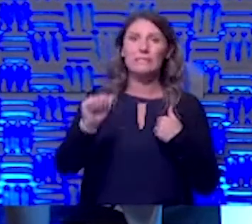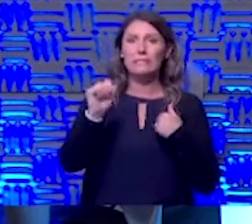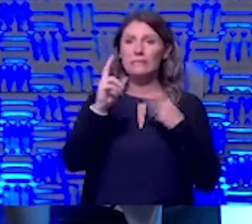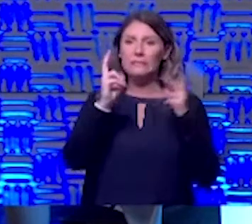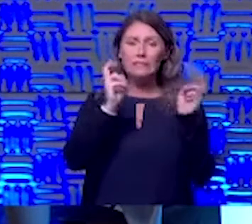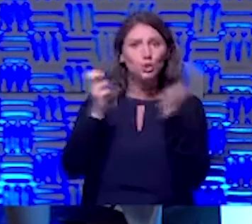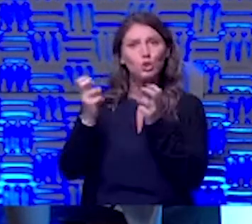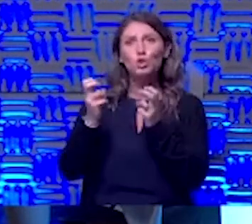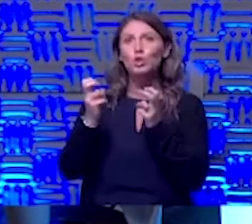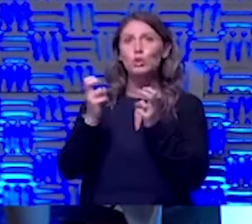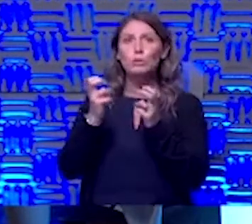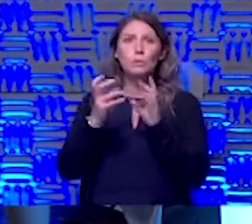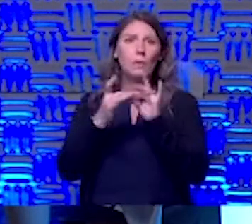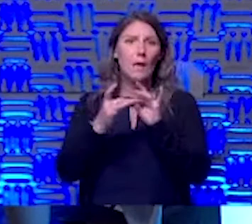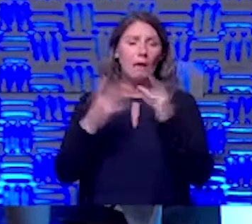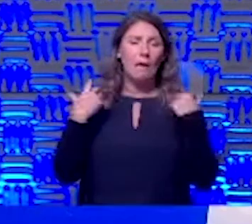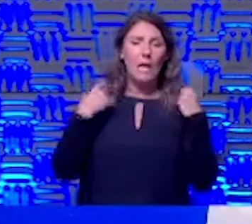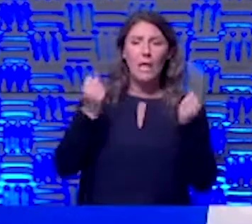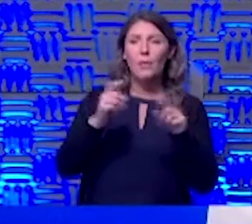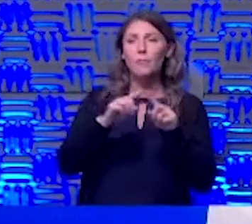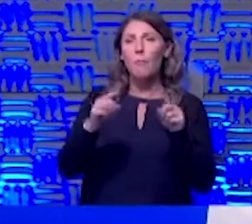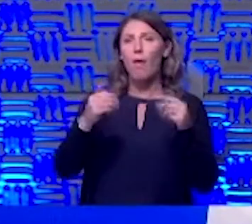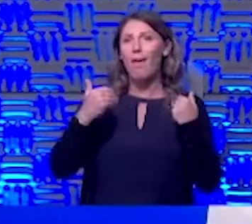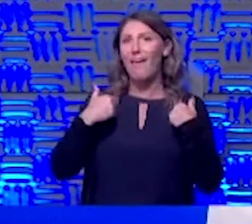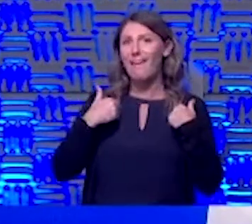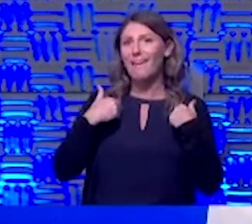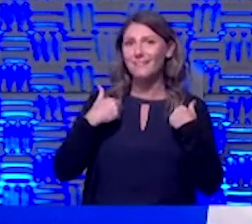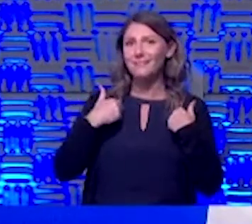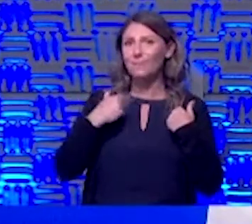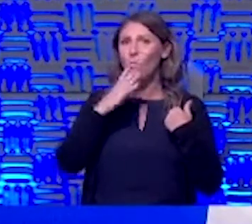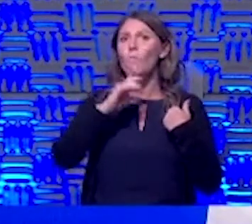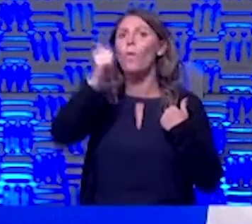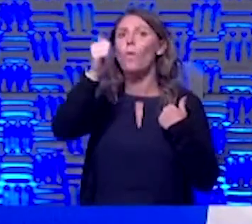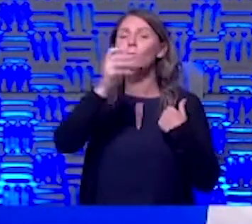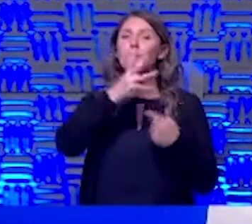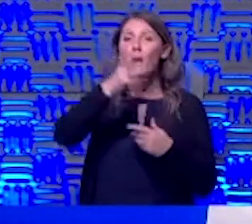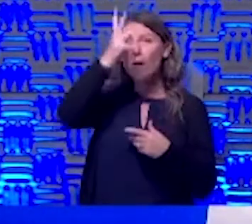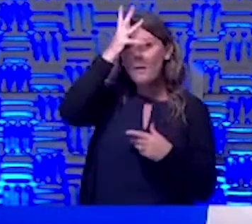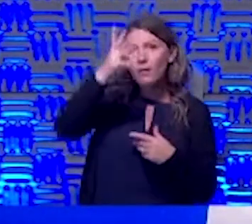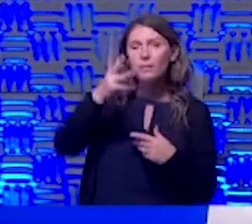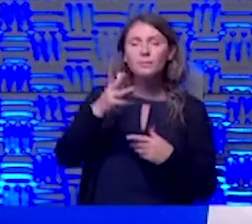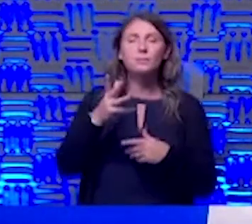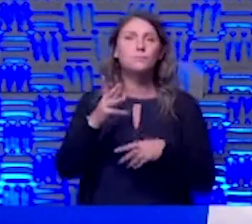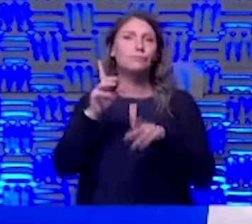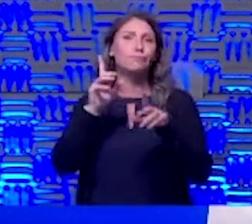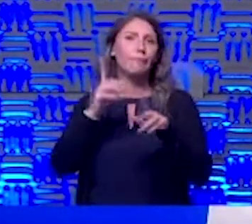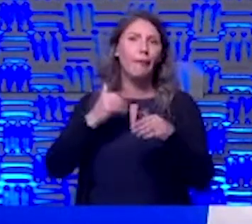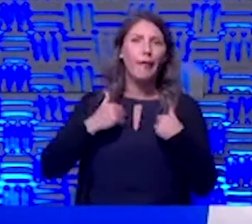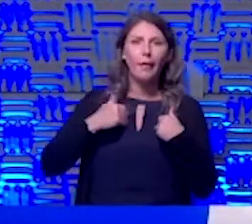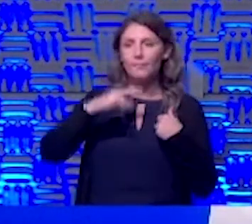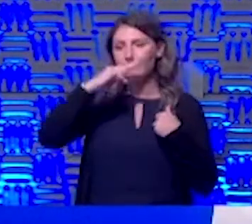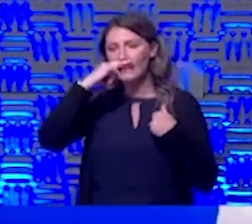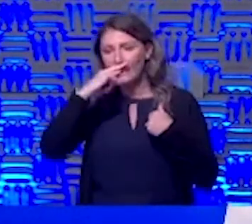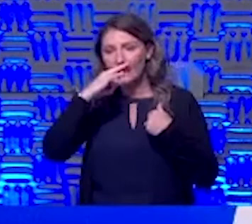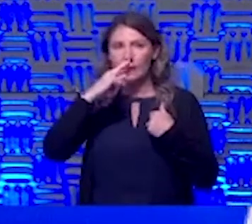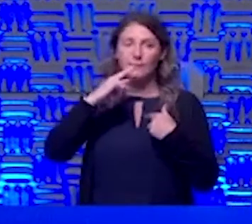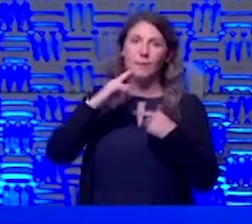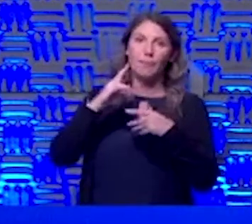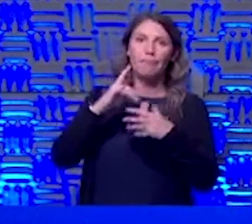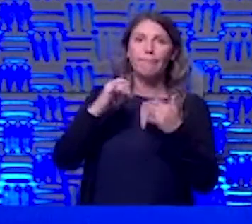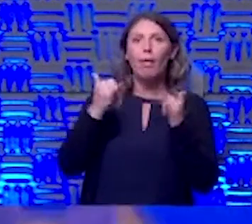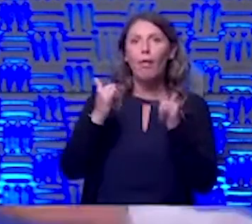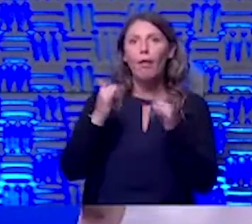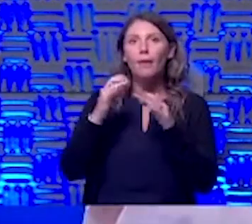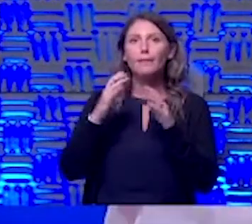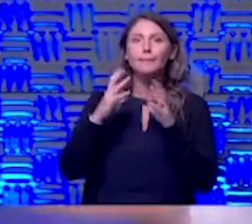do have them. She says, we stay home, but we do have a kid playing in softball, and we go to local farmers markets. Oh, yeah. Gosh, this is hard to know. When